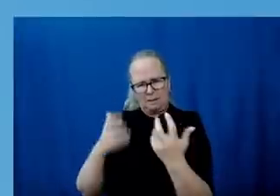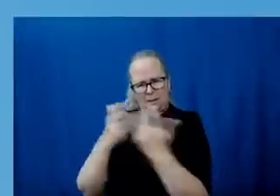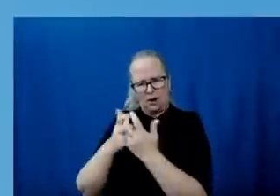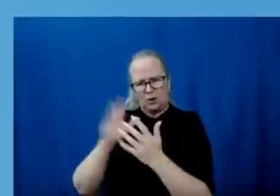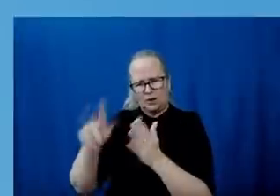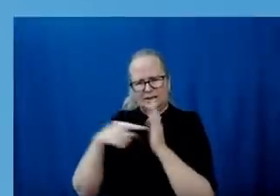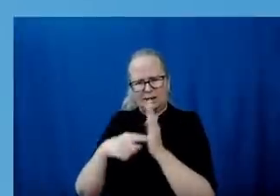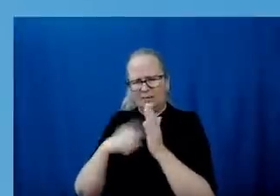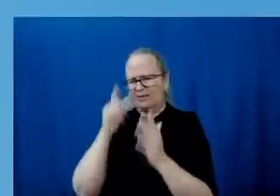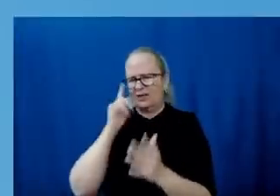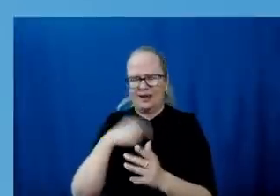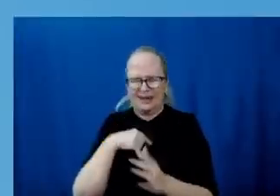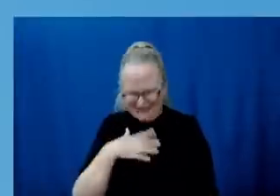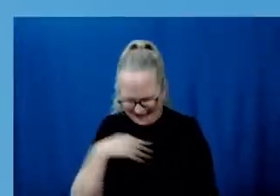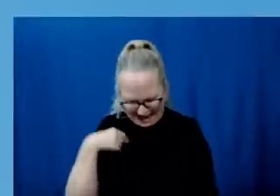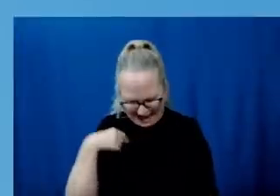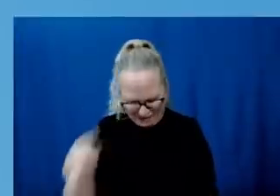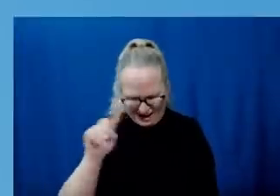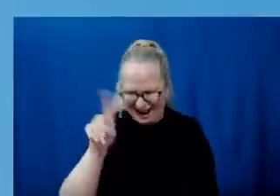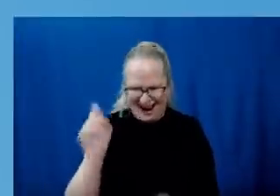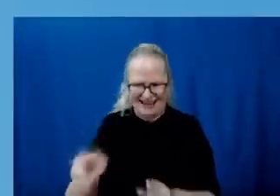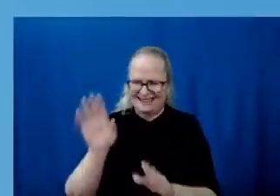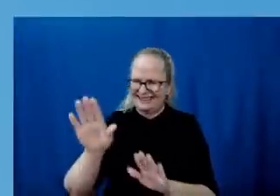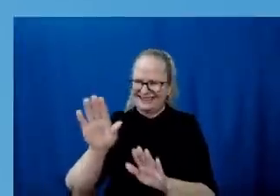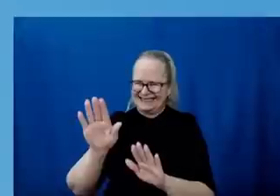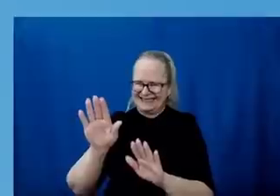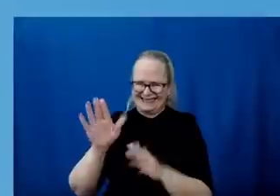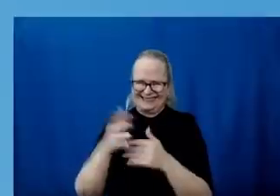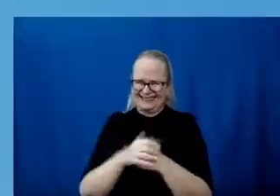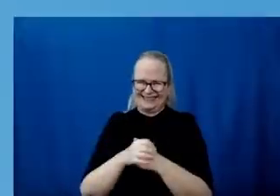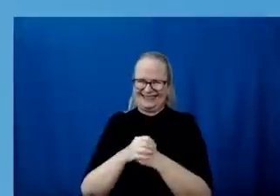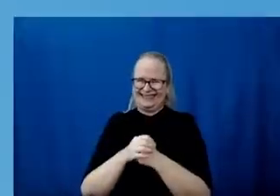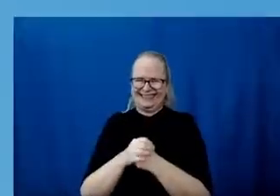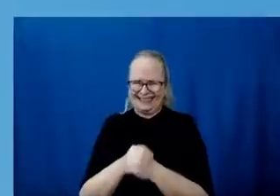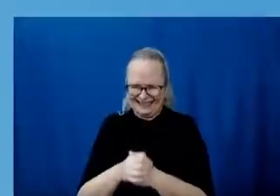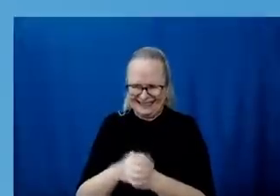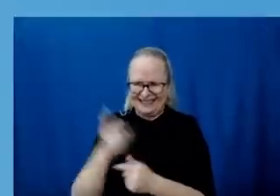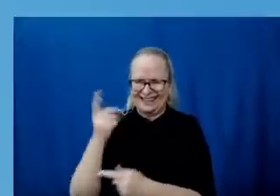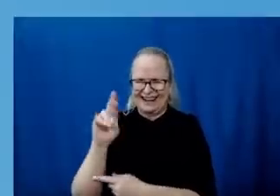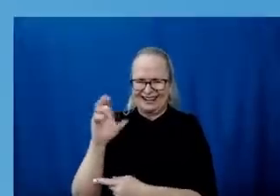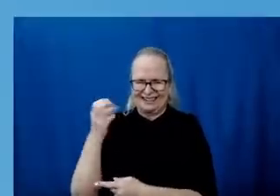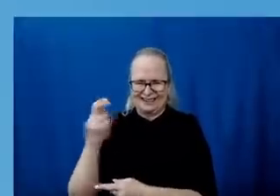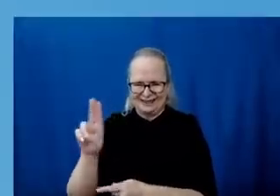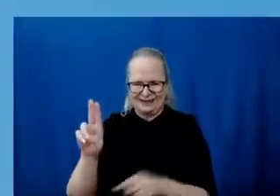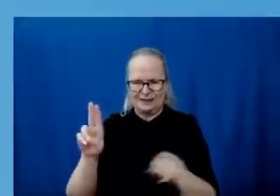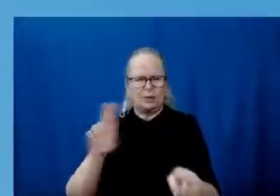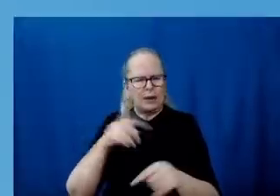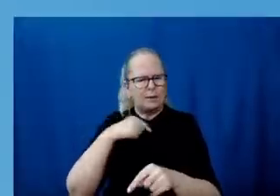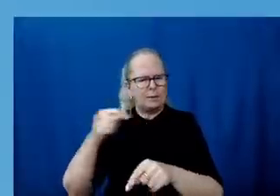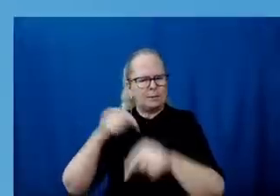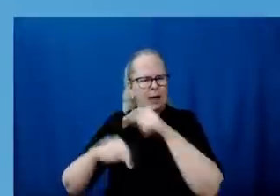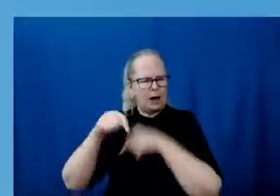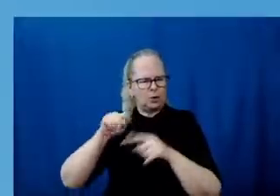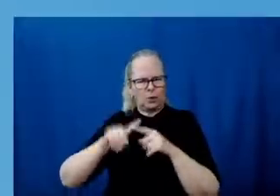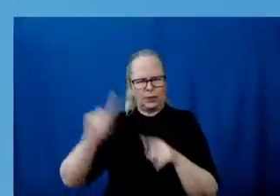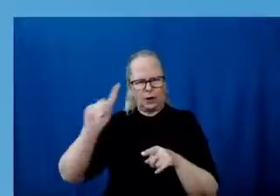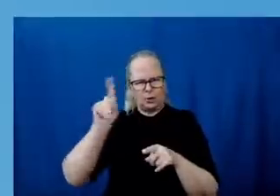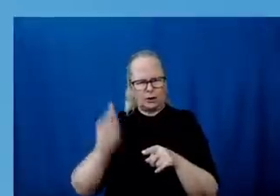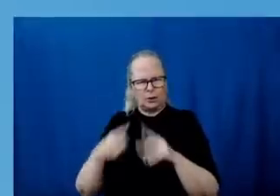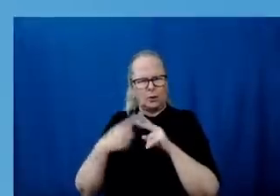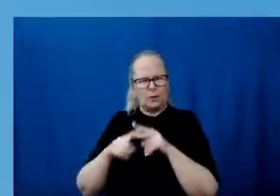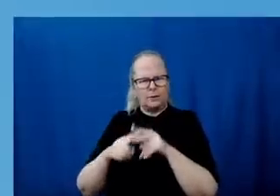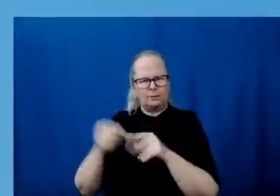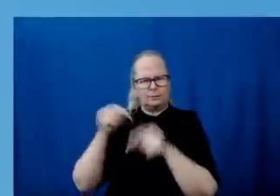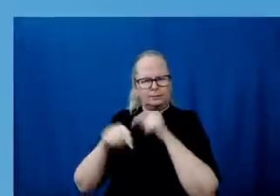schedules work into the sampling that you're doing? So thank you so very much for addressing that. Dr. Chu, I wouldn't mind going